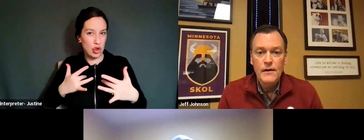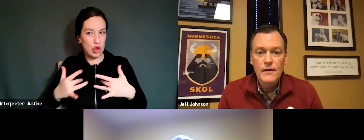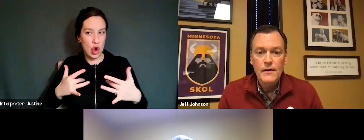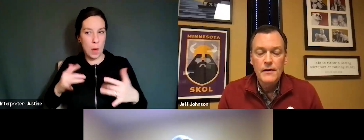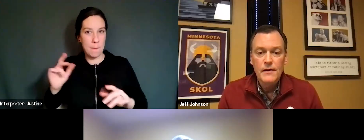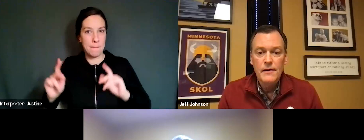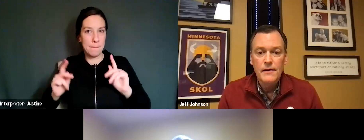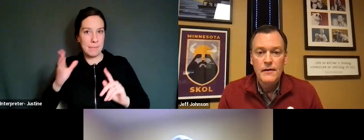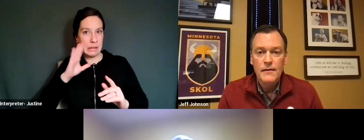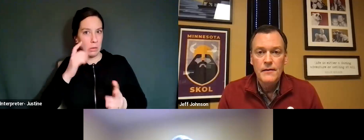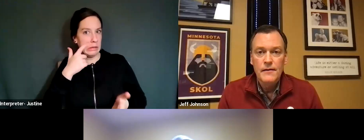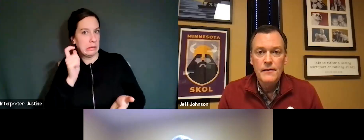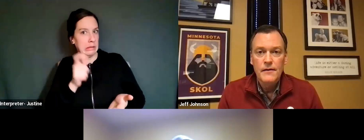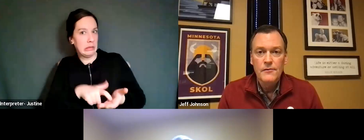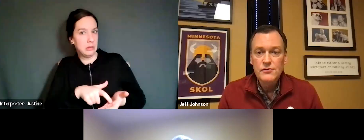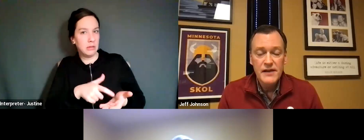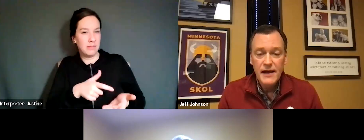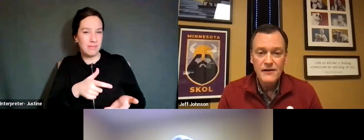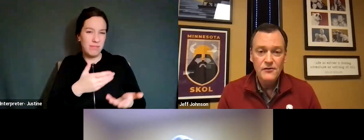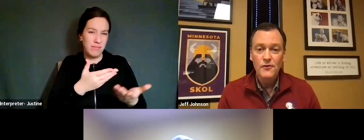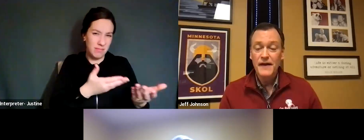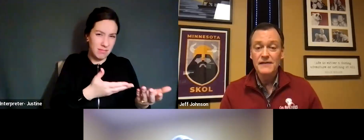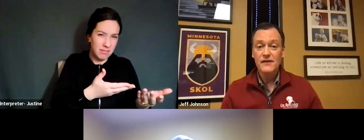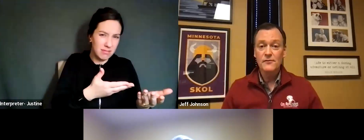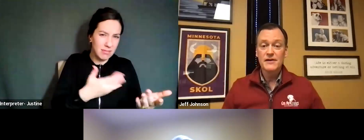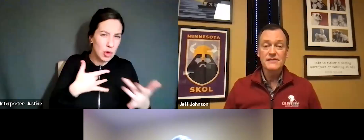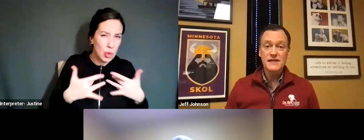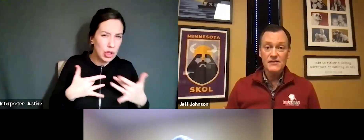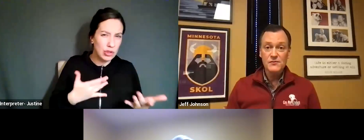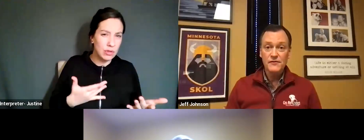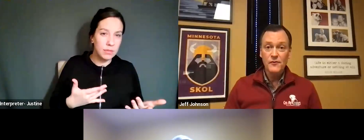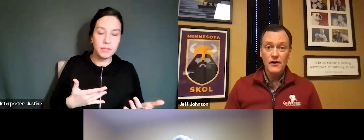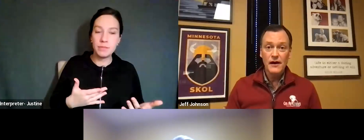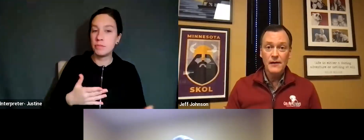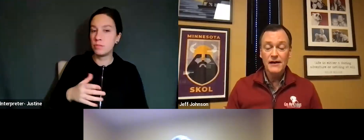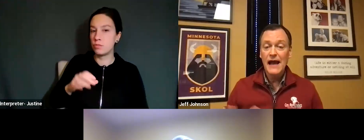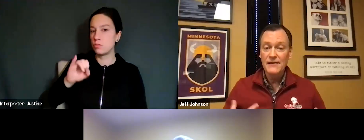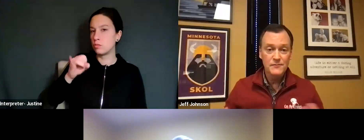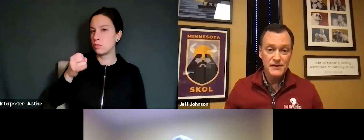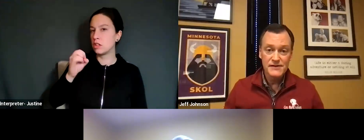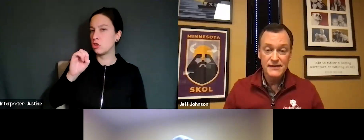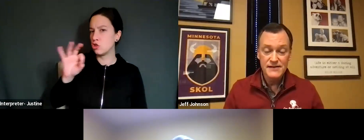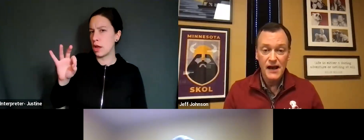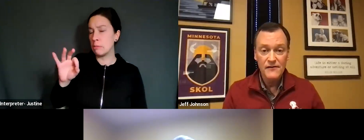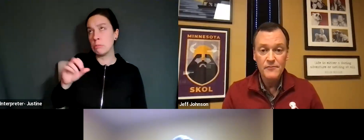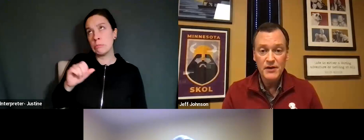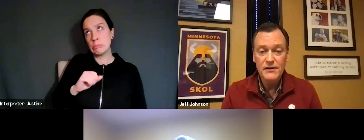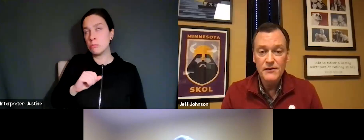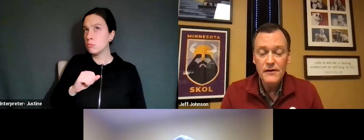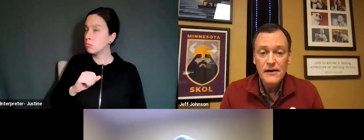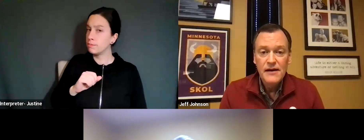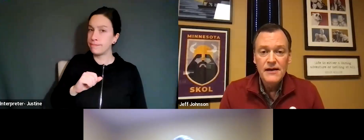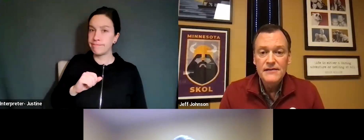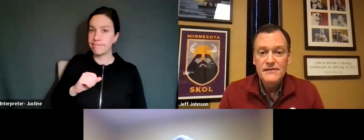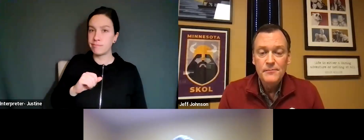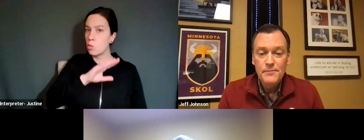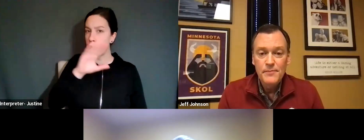wants to speak to that. Well, Julianne, I don't know if that's ever been discussed before. I mean, it hasn't been since I've been